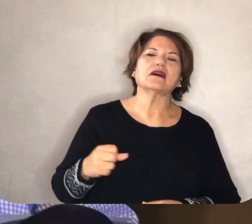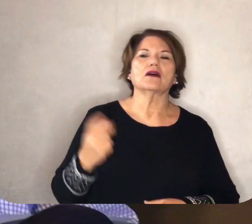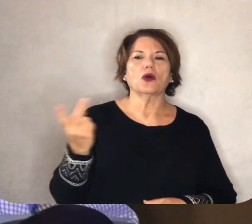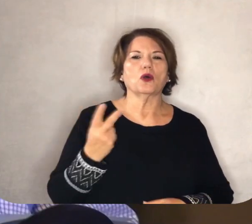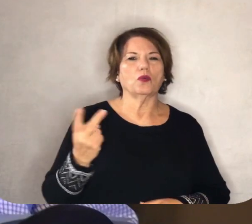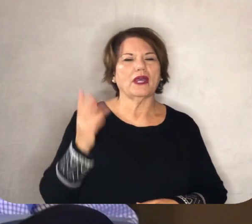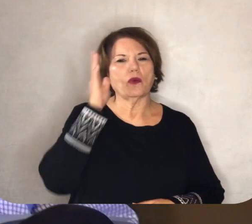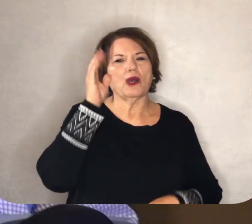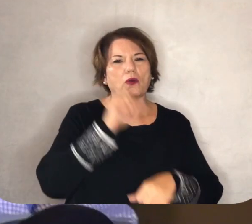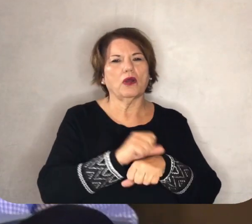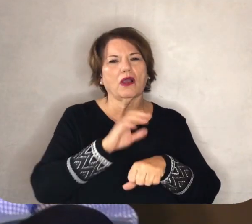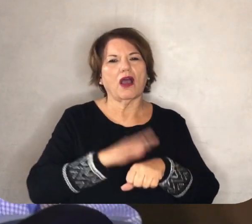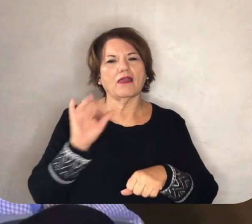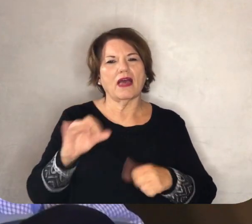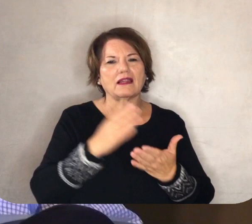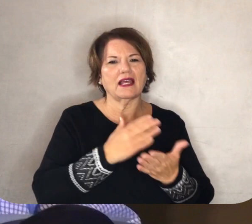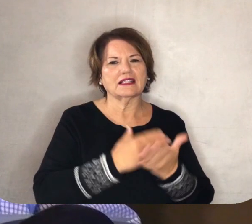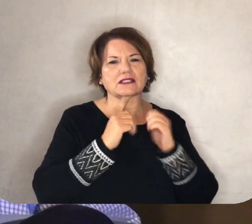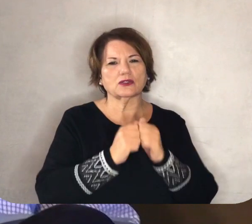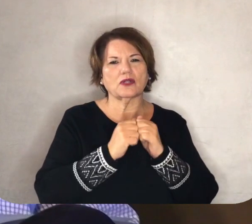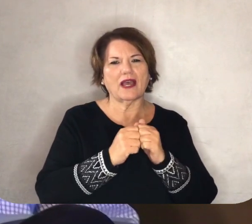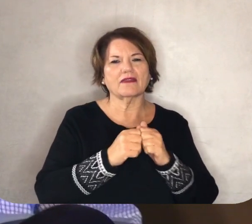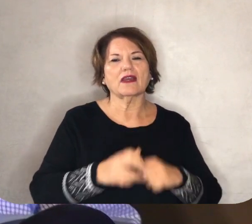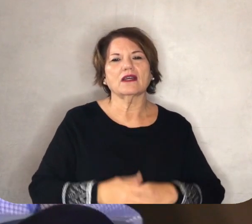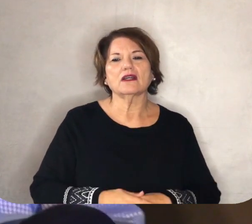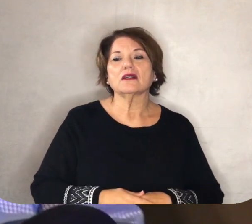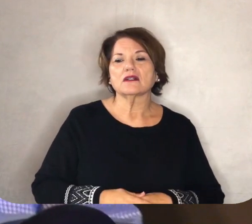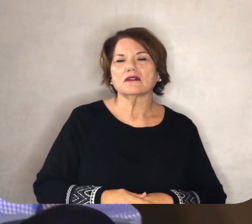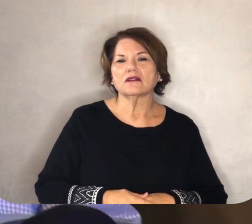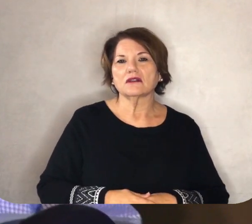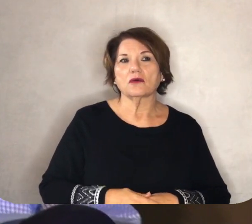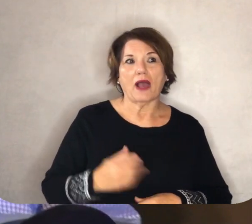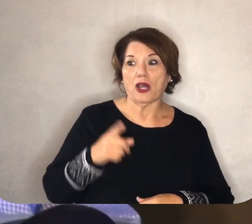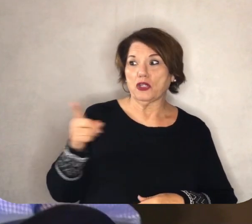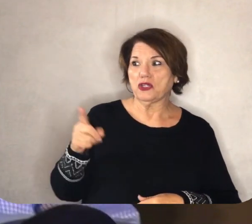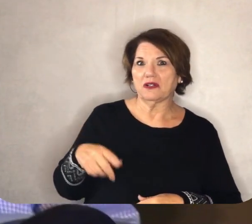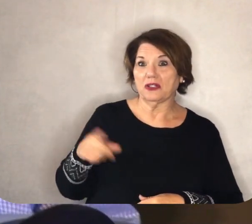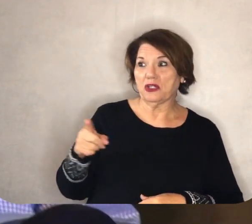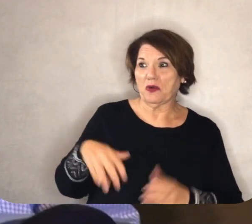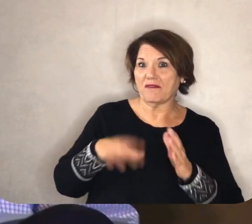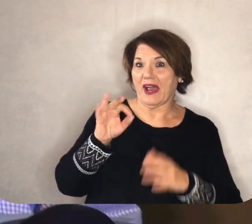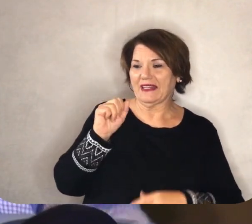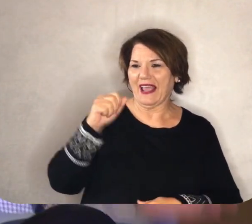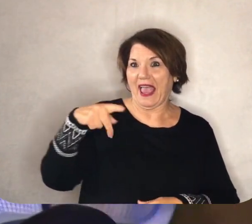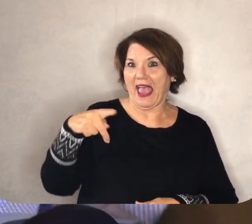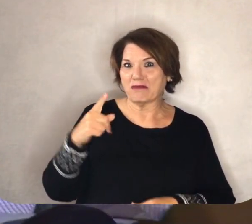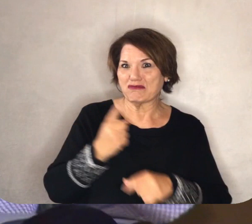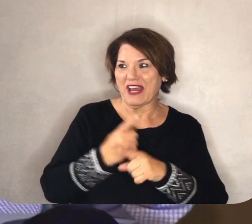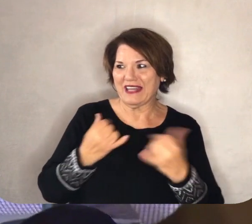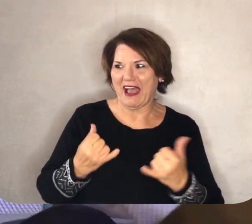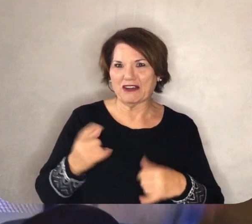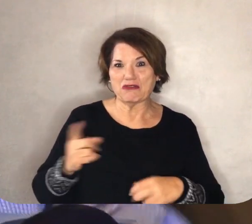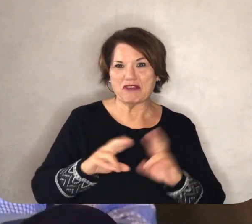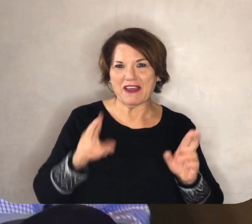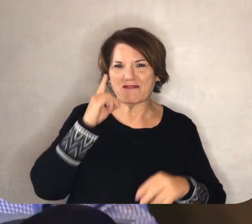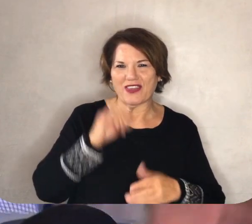be kind of working on that series together, presenting that series together. You're finding it out for the first time right this moment. It's sounds good. Like fun. Yeah, I knew that you'd be ready for